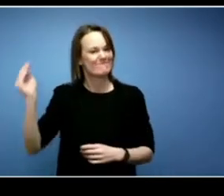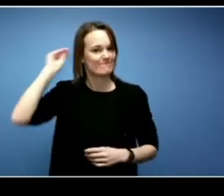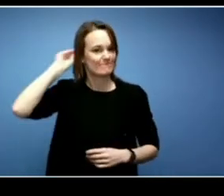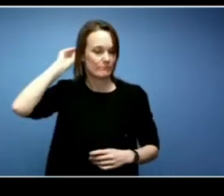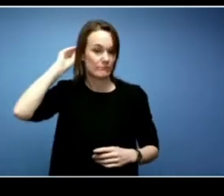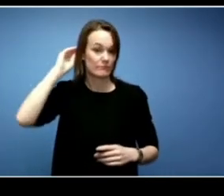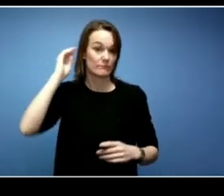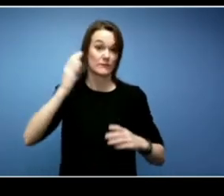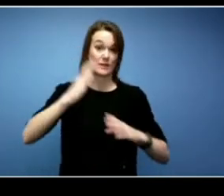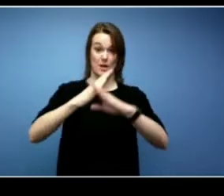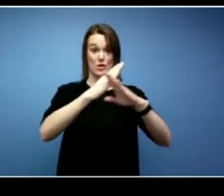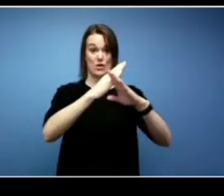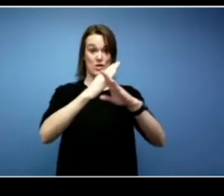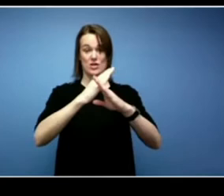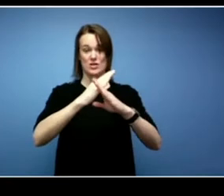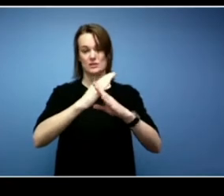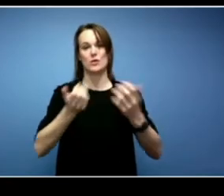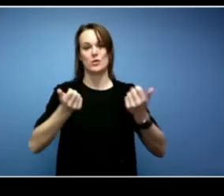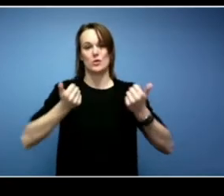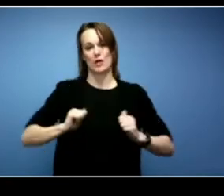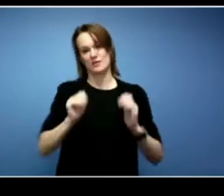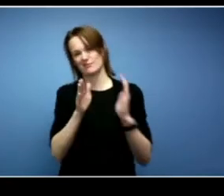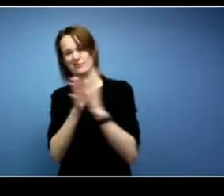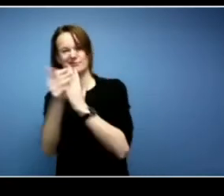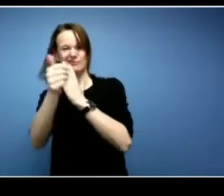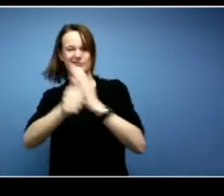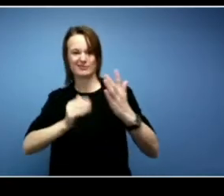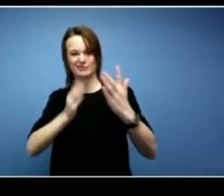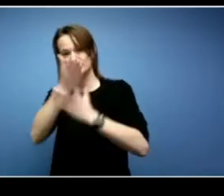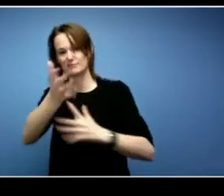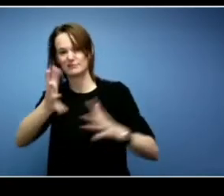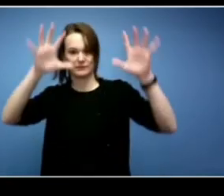and striving for a more equitable Nova Scotia. And let's